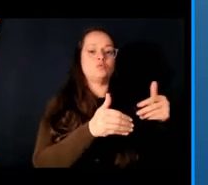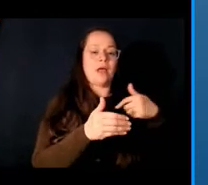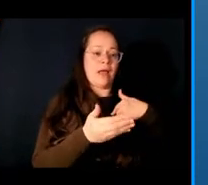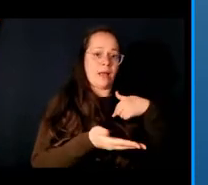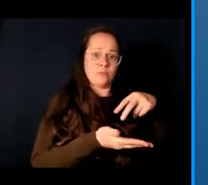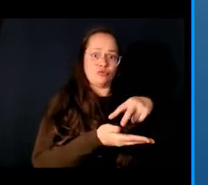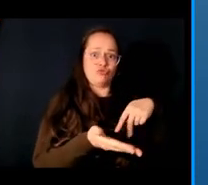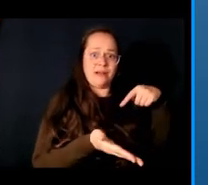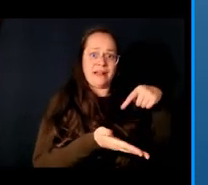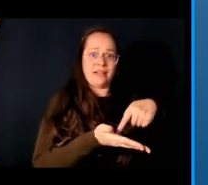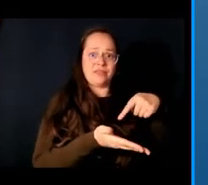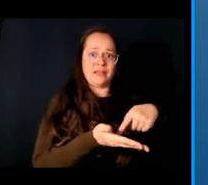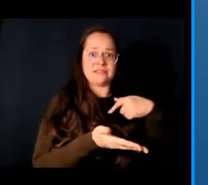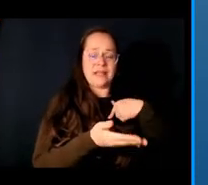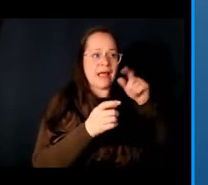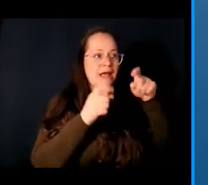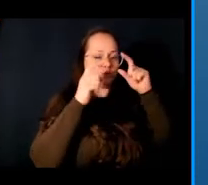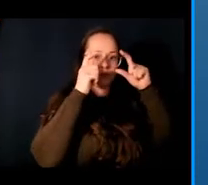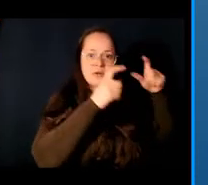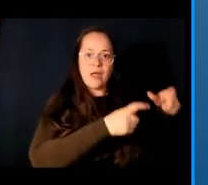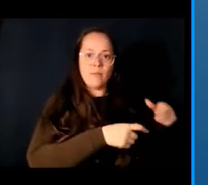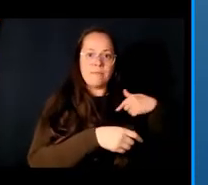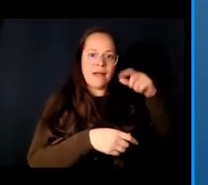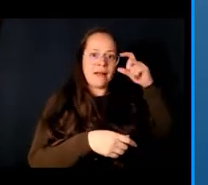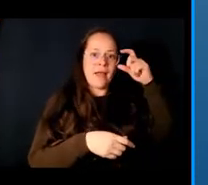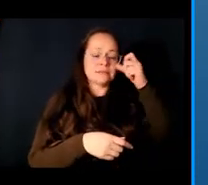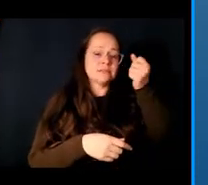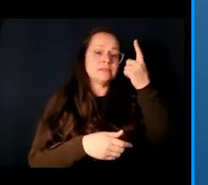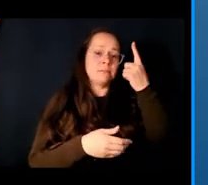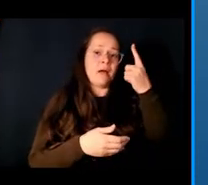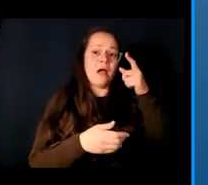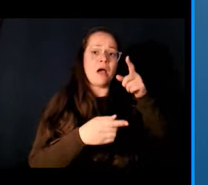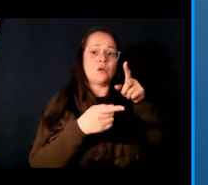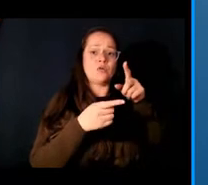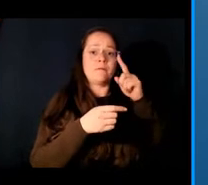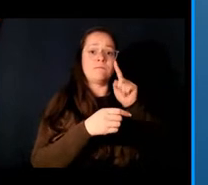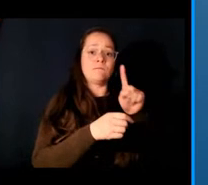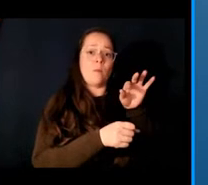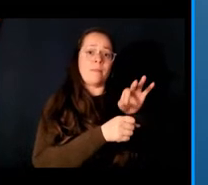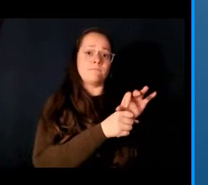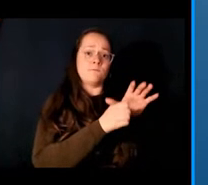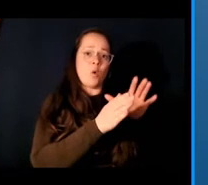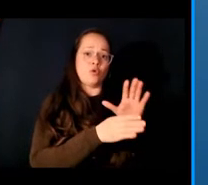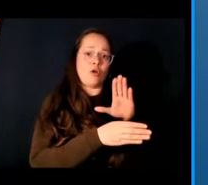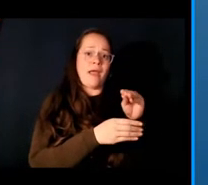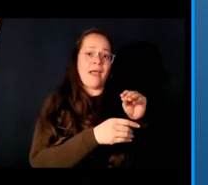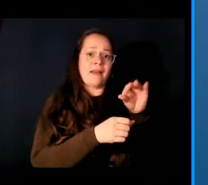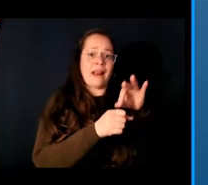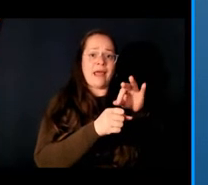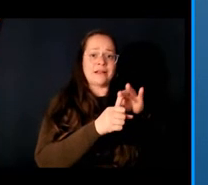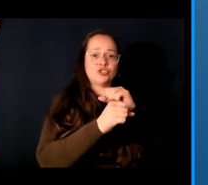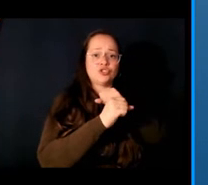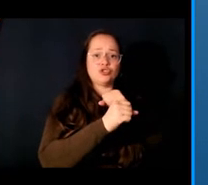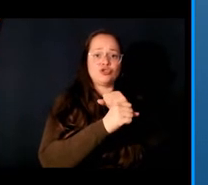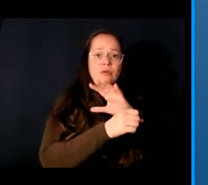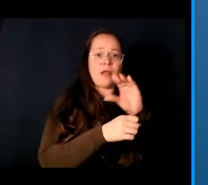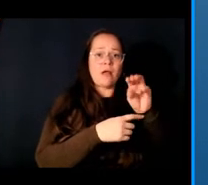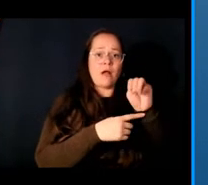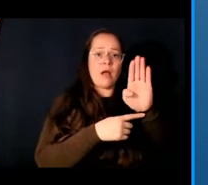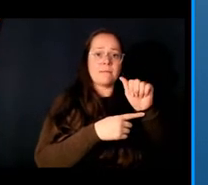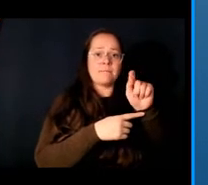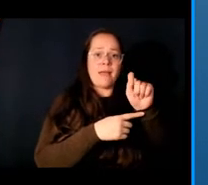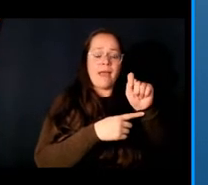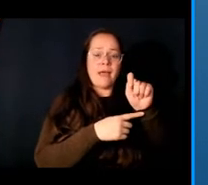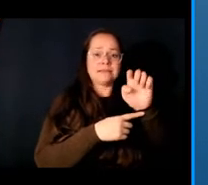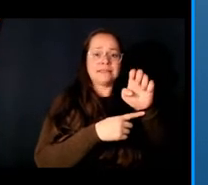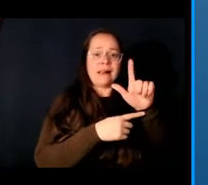reading this thing I had to put these glasses down but to so voter and election security and combat election subversion